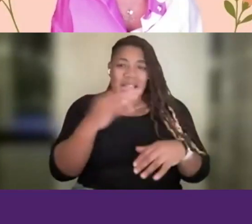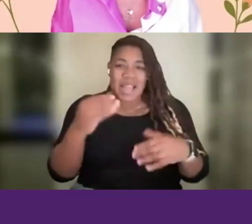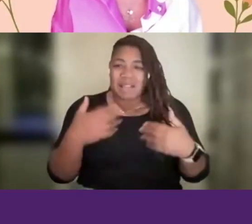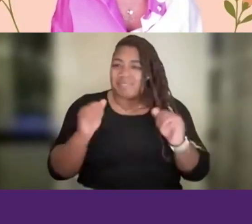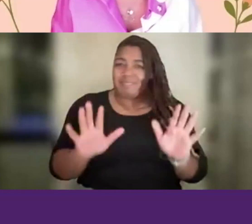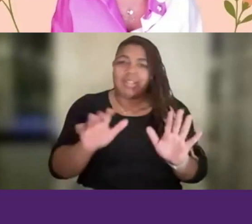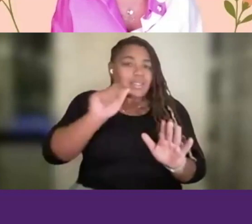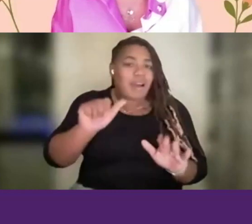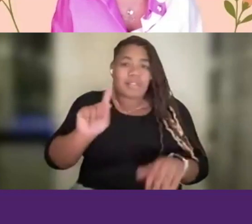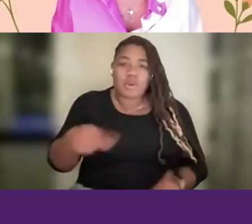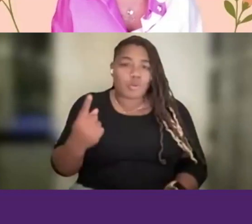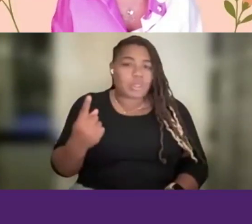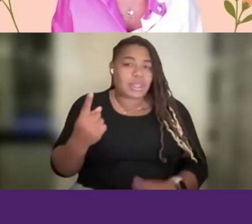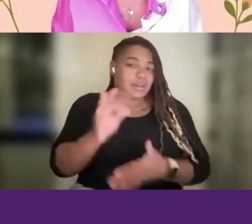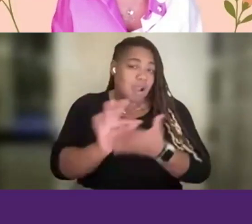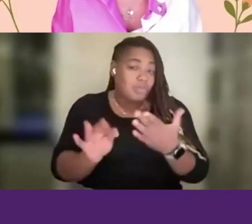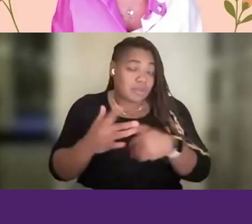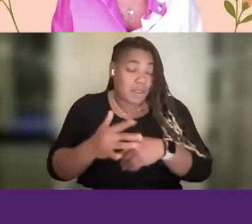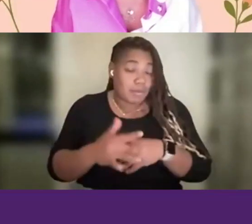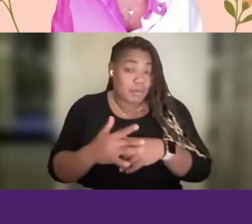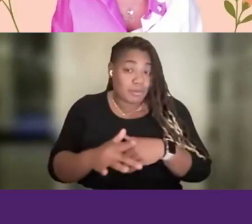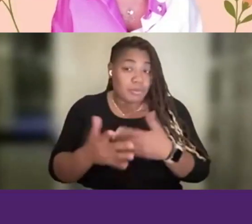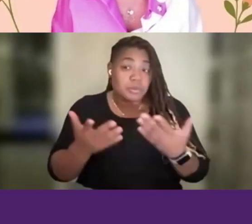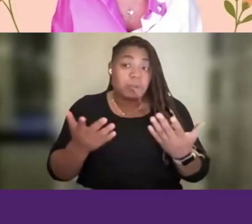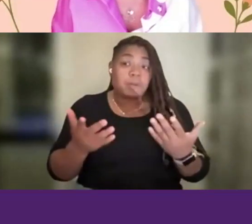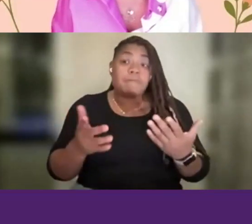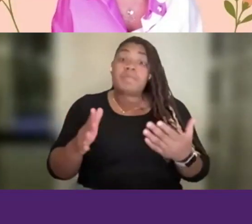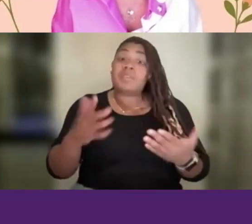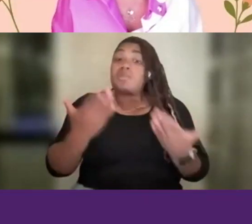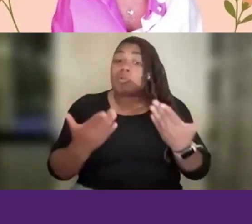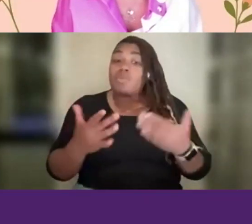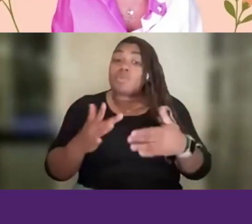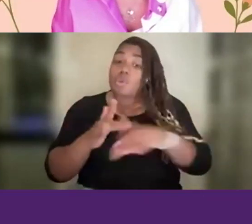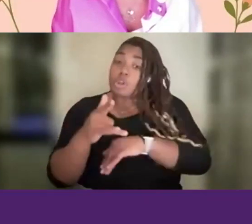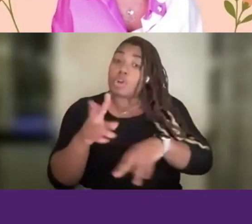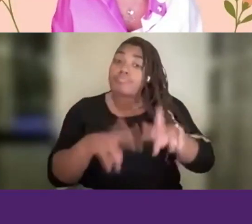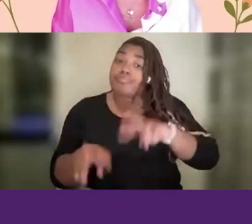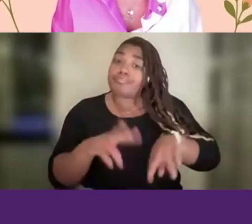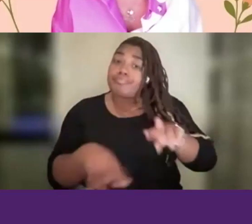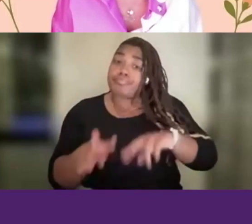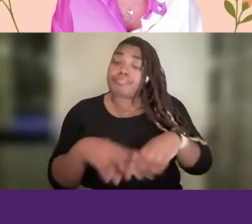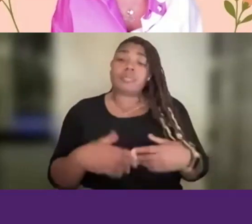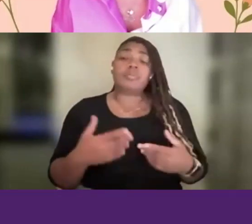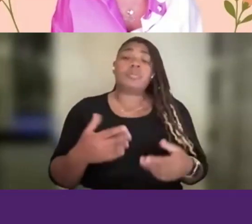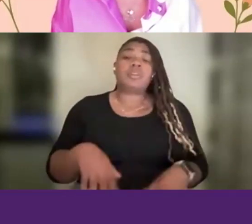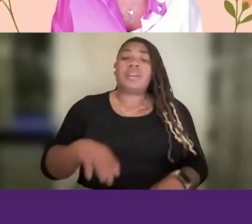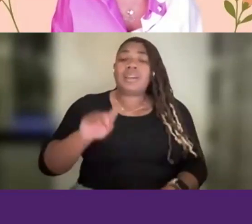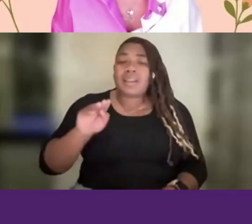only option available. There's also earlier surveillance, alternating MRIs and